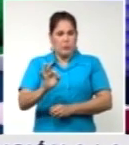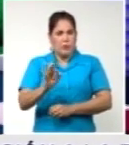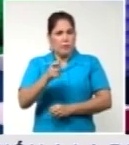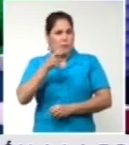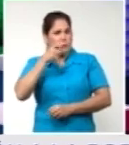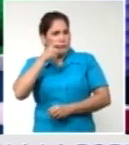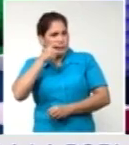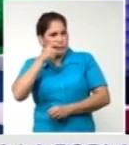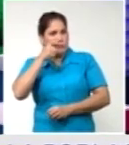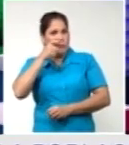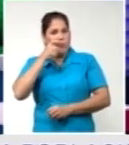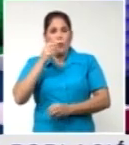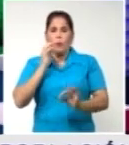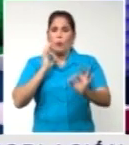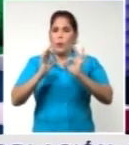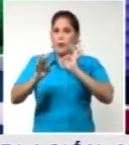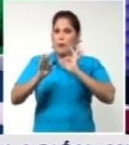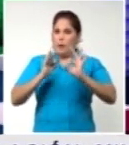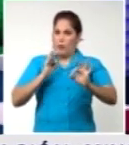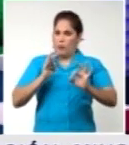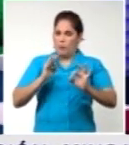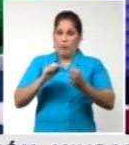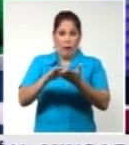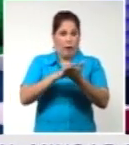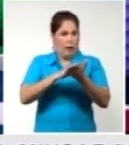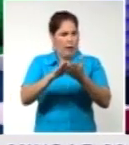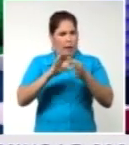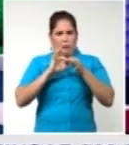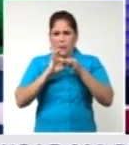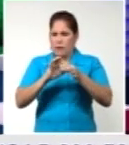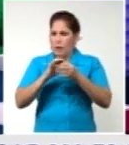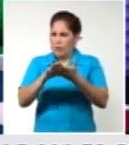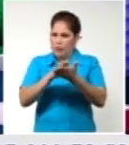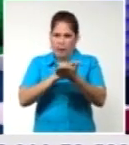no children reported as serious or critical.